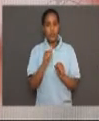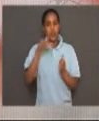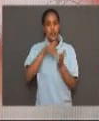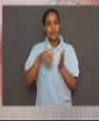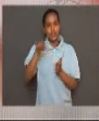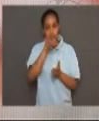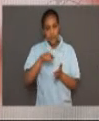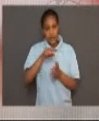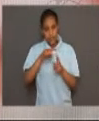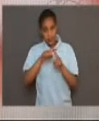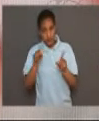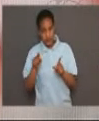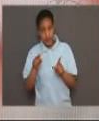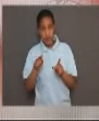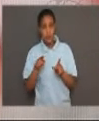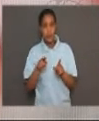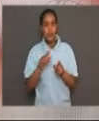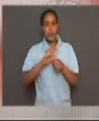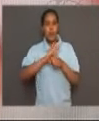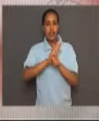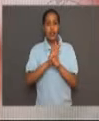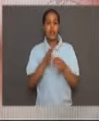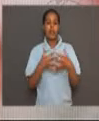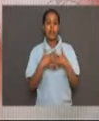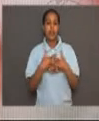recycled, except as packing material.